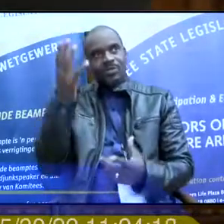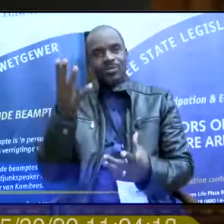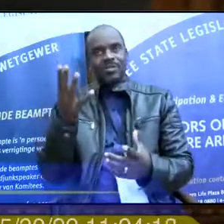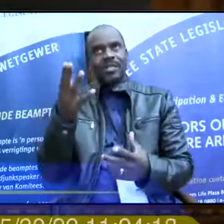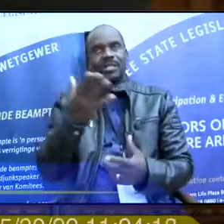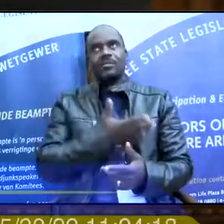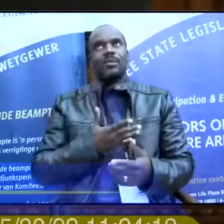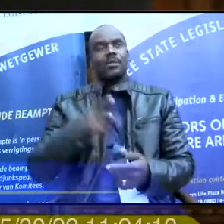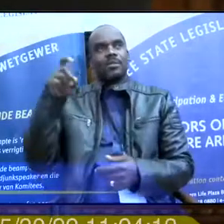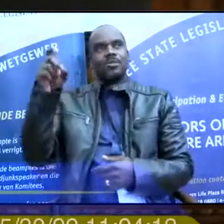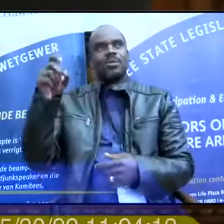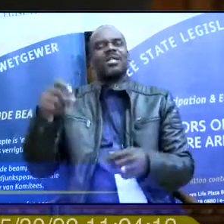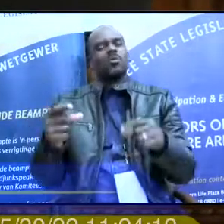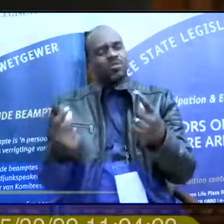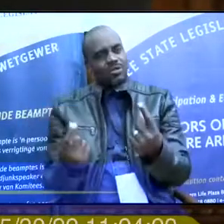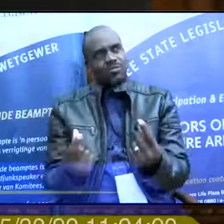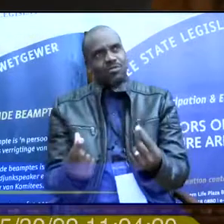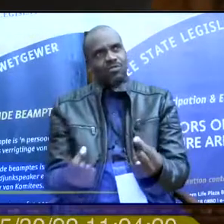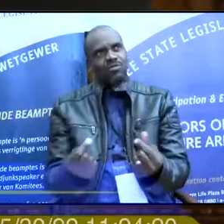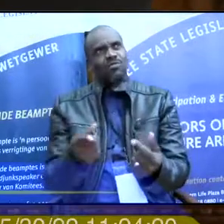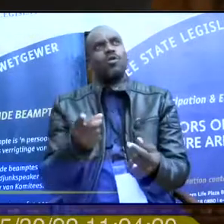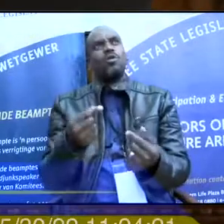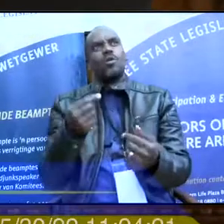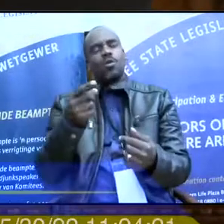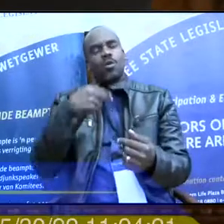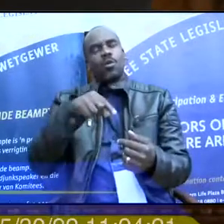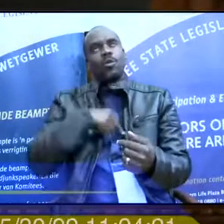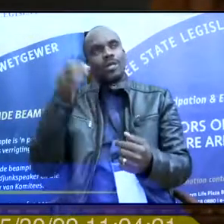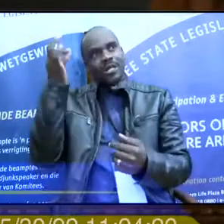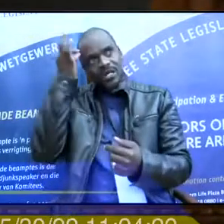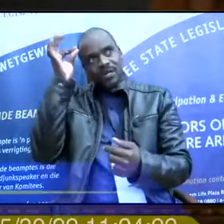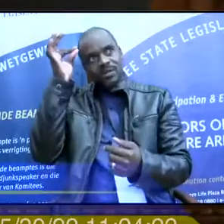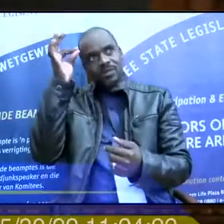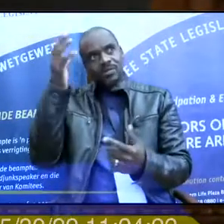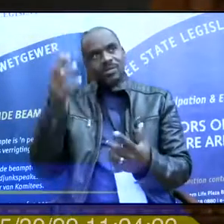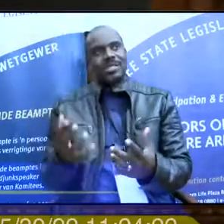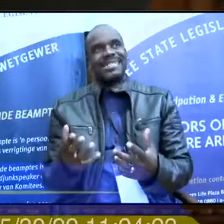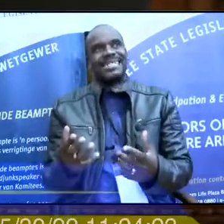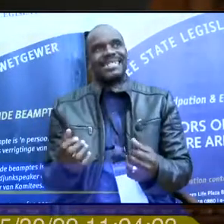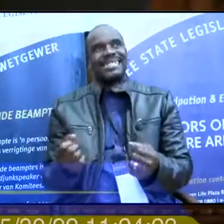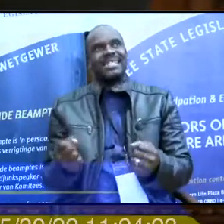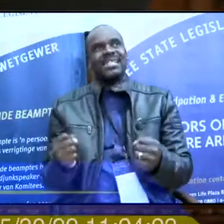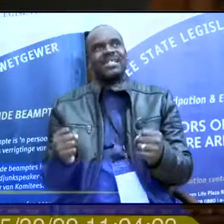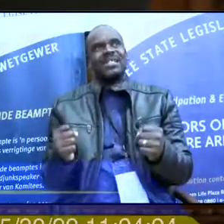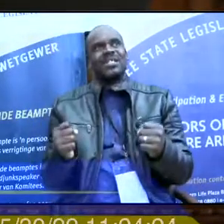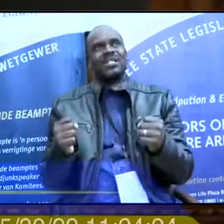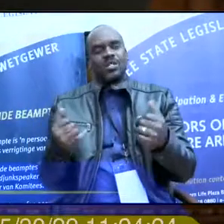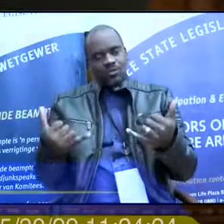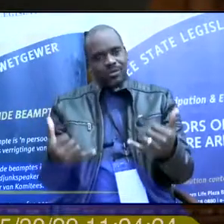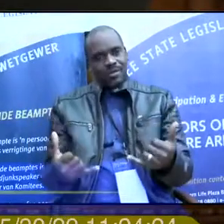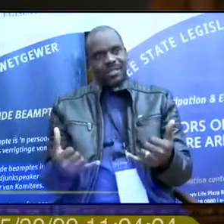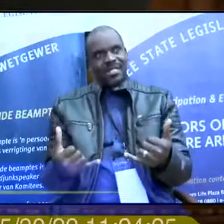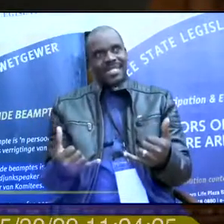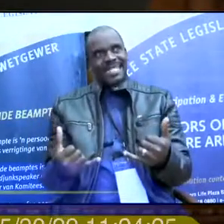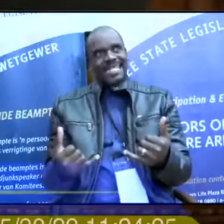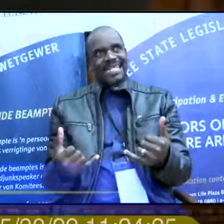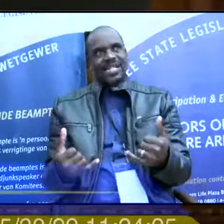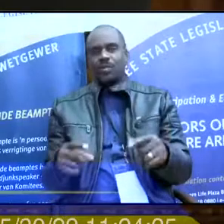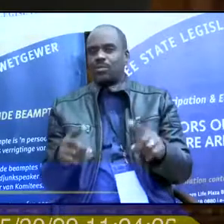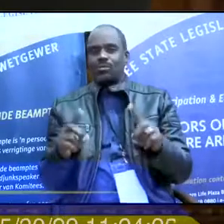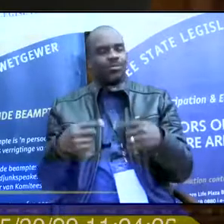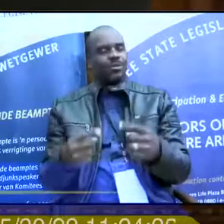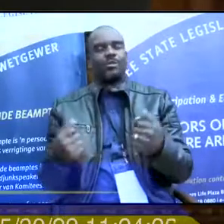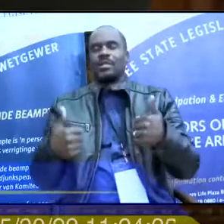we do have grants in the system at a national provincial and local level to deal with our water challenges quakwa is one